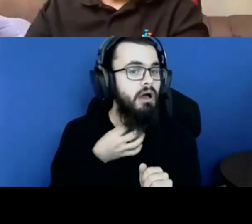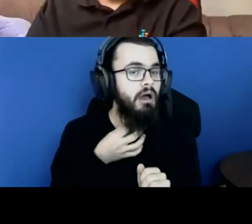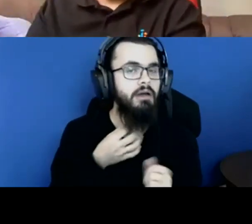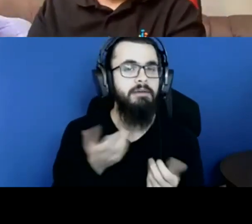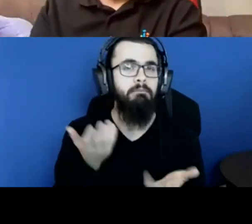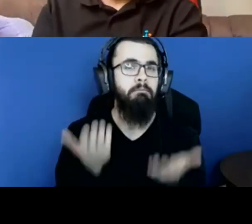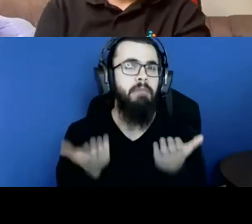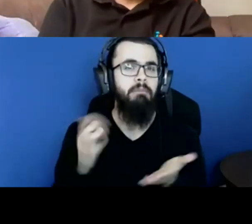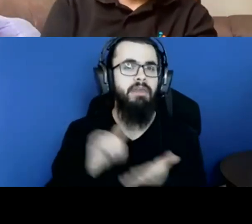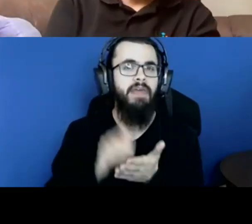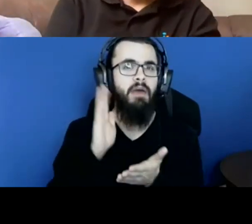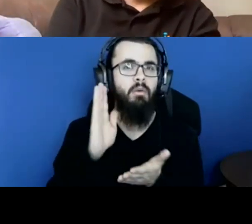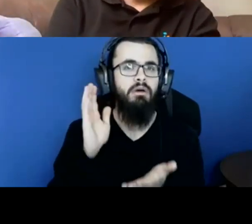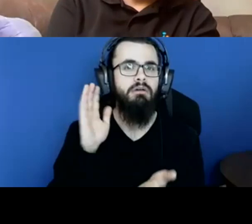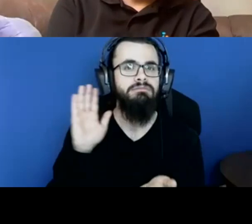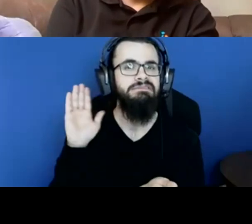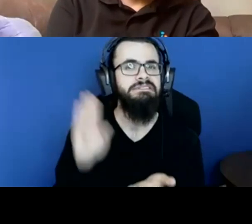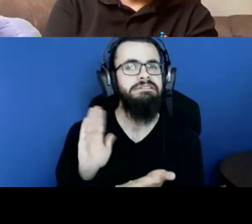that are wanting to make that,